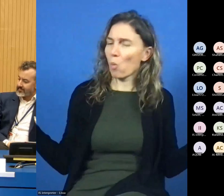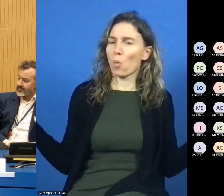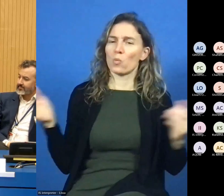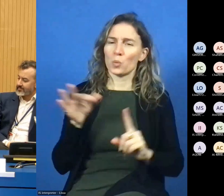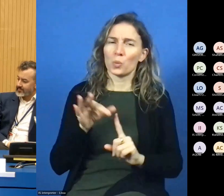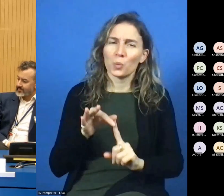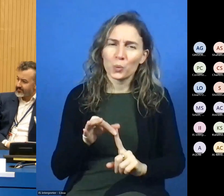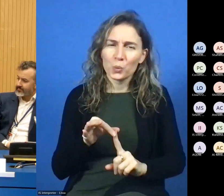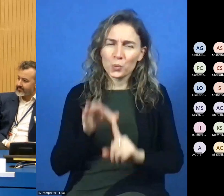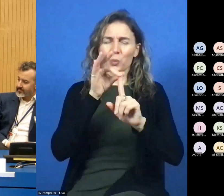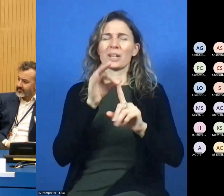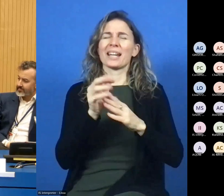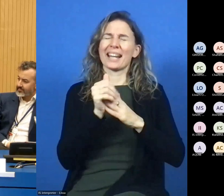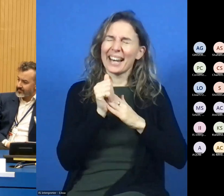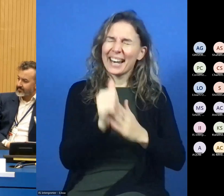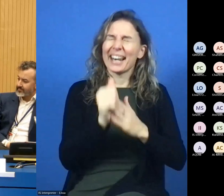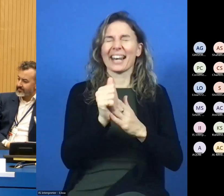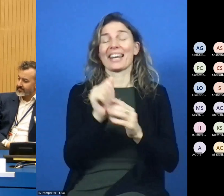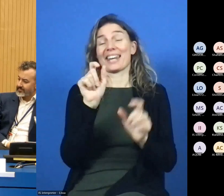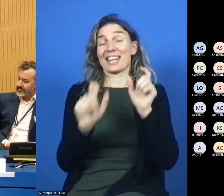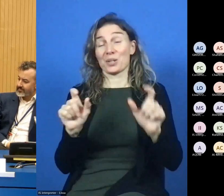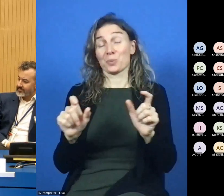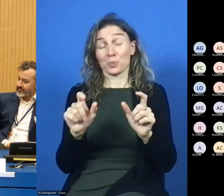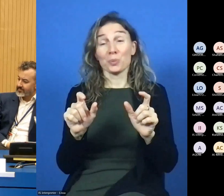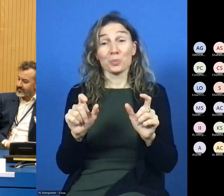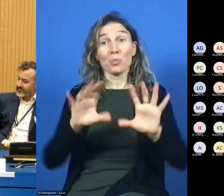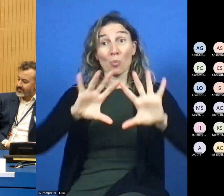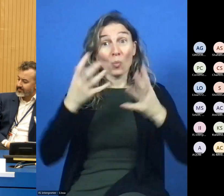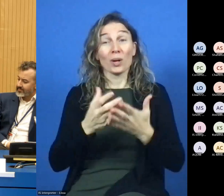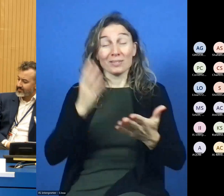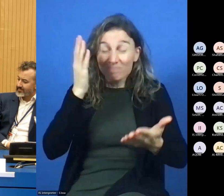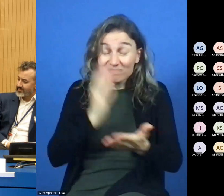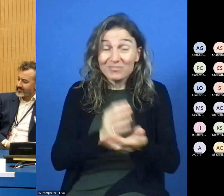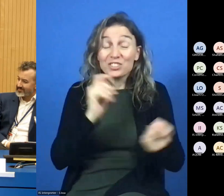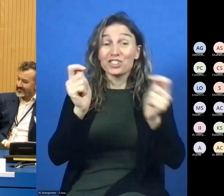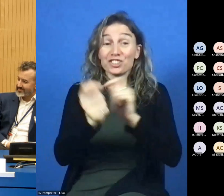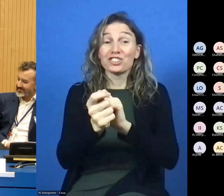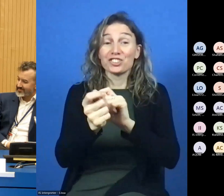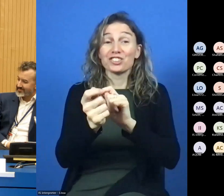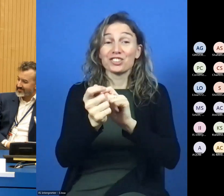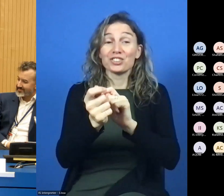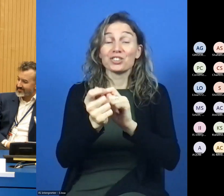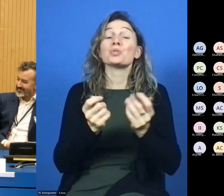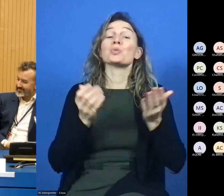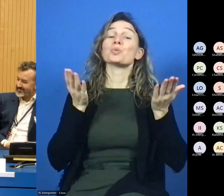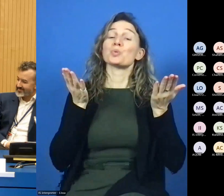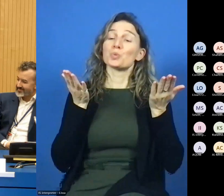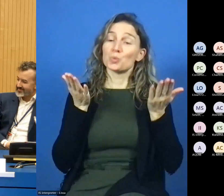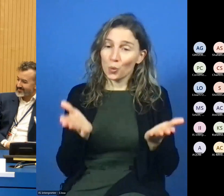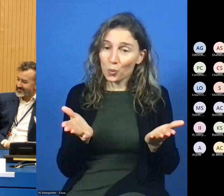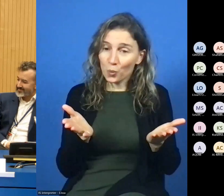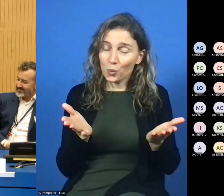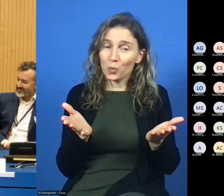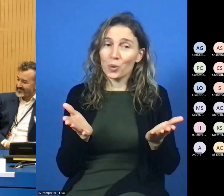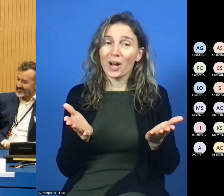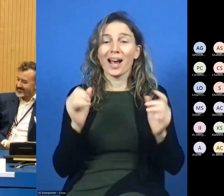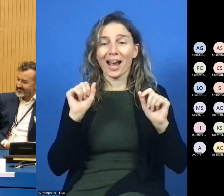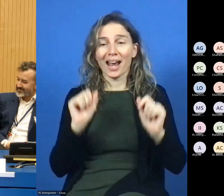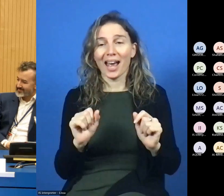massive leader who is changing the world. And with that said, I'm proud to announce